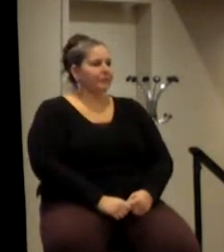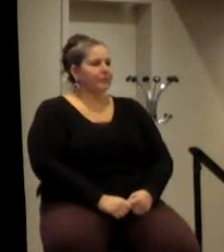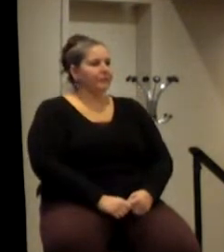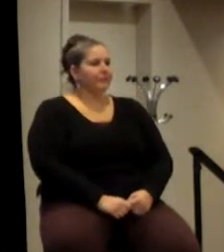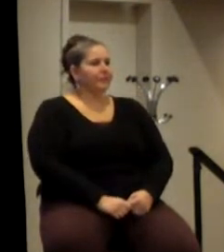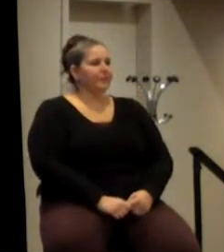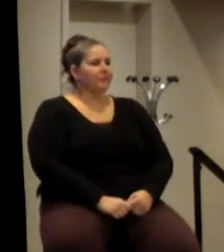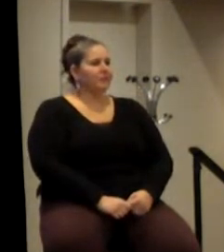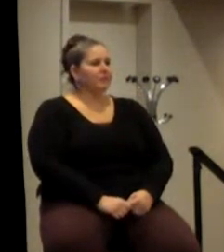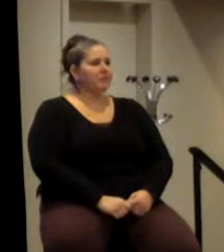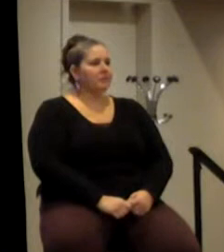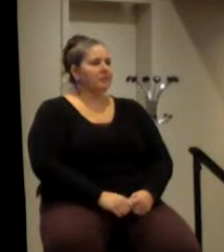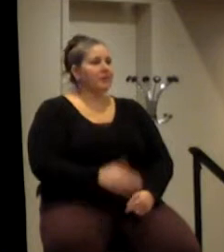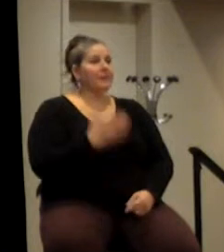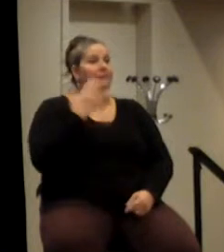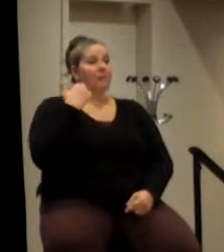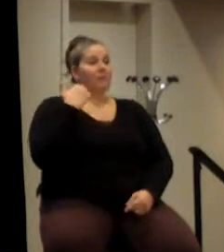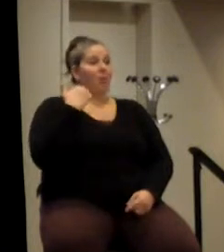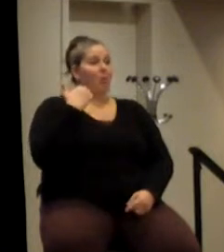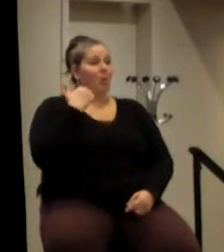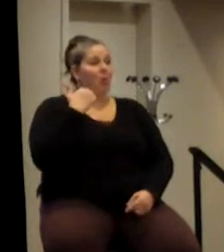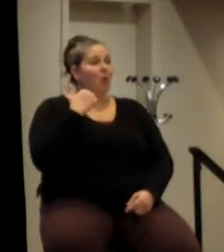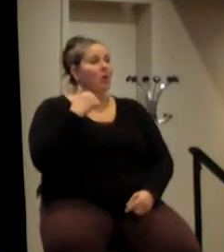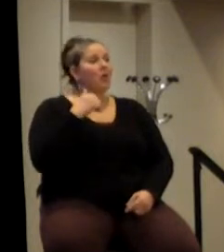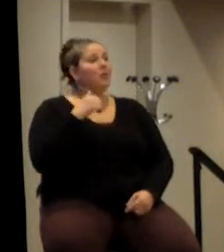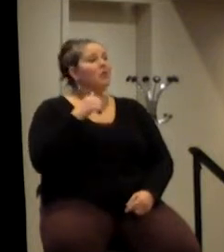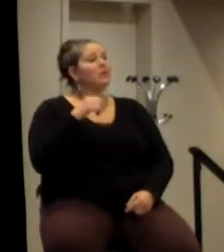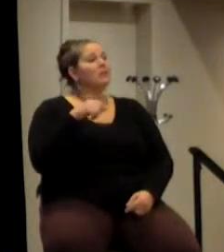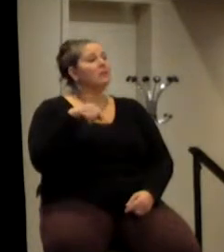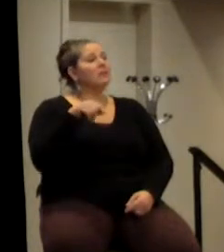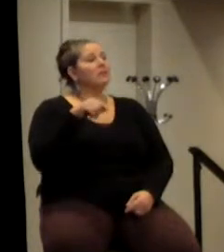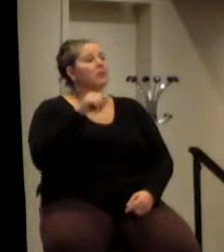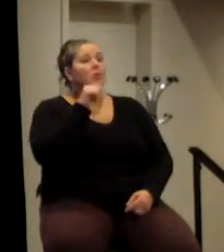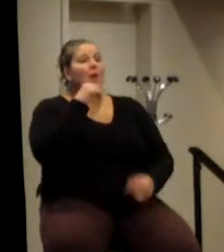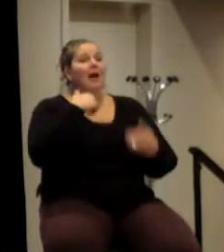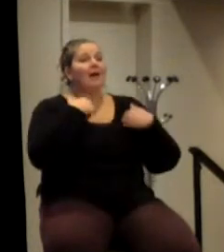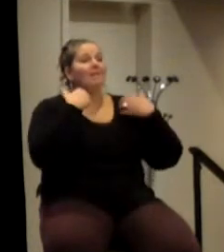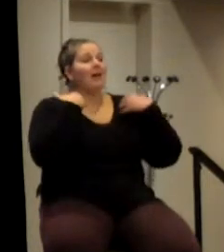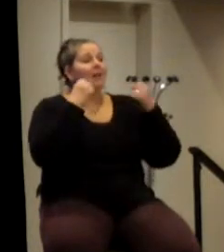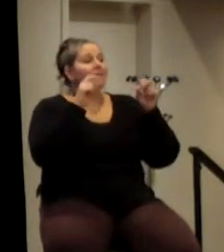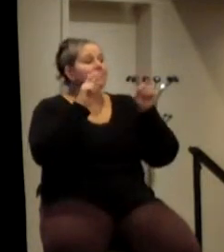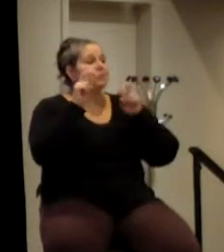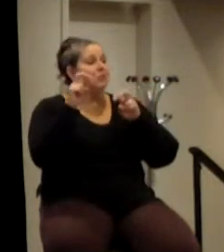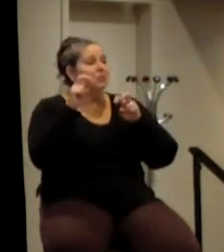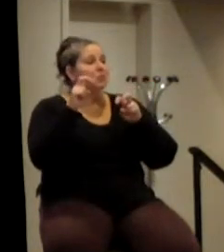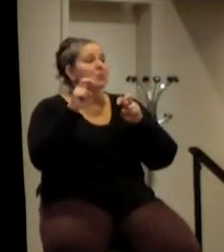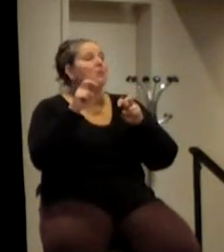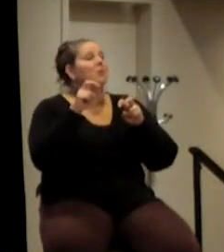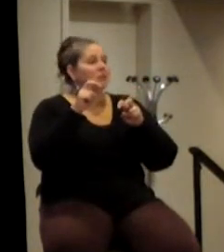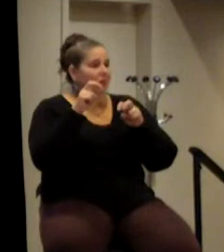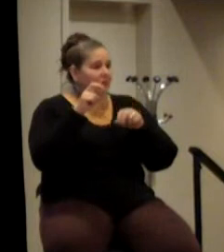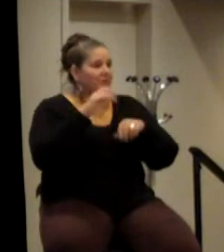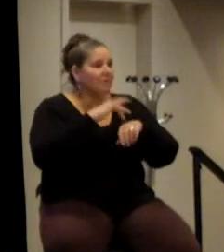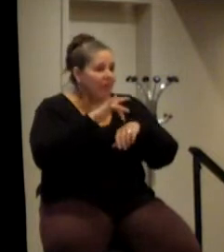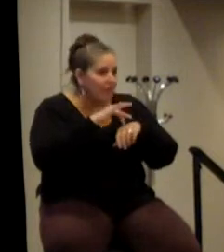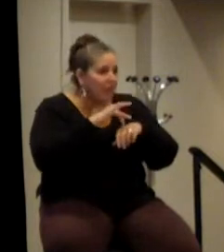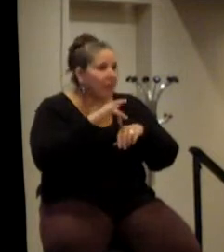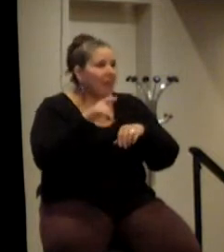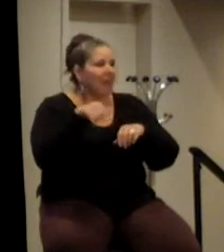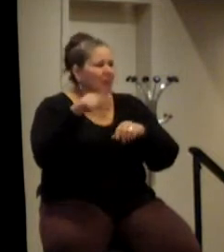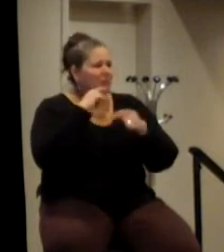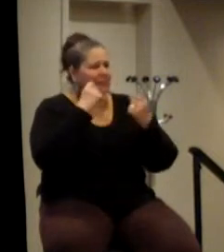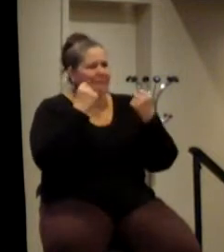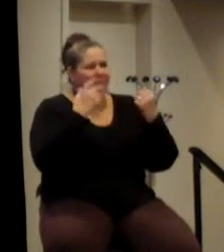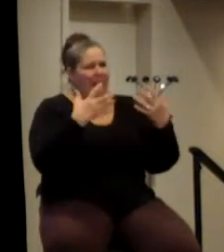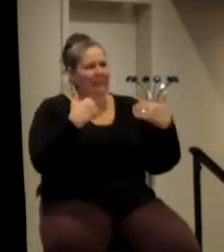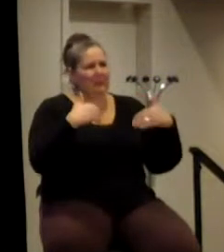residents of the community who have comorbidities have become eligible, it's a lot of people. Right now, we have gotten some of these other groups that